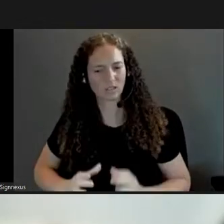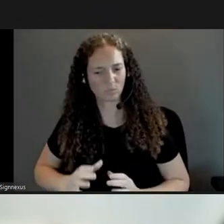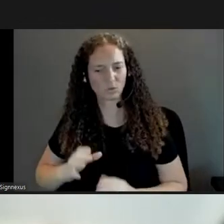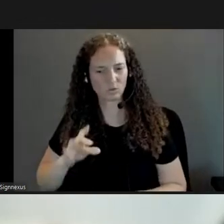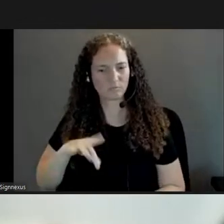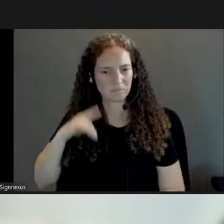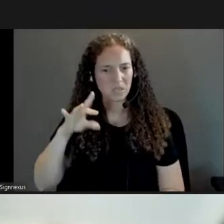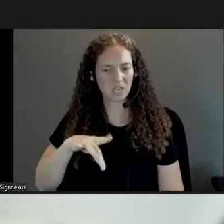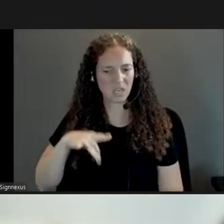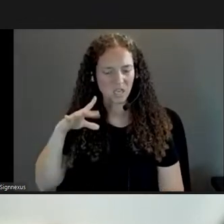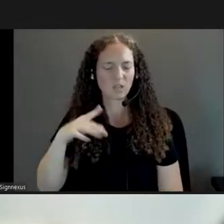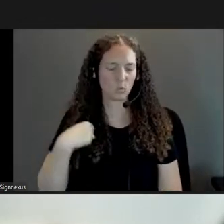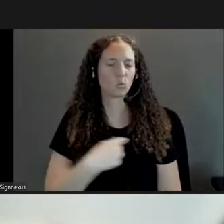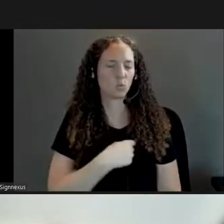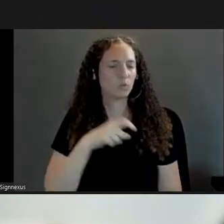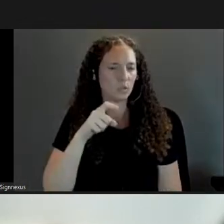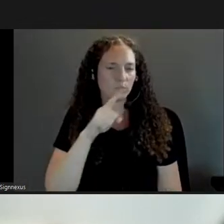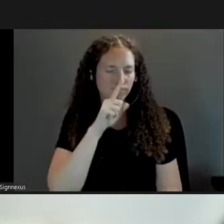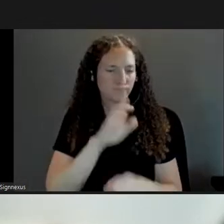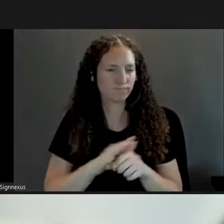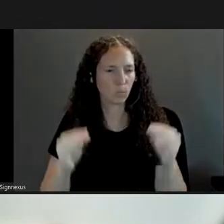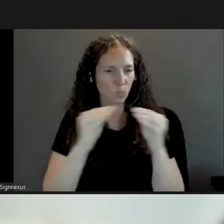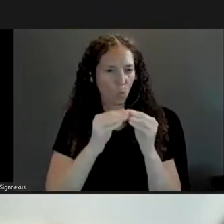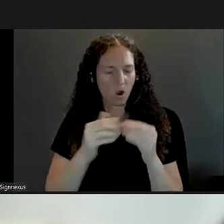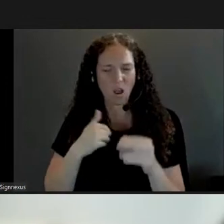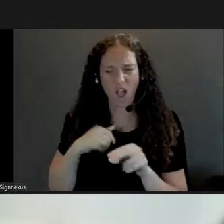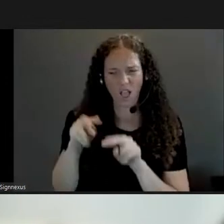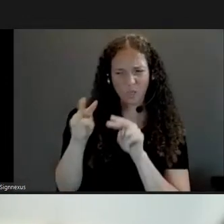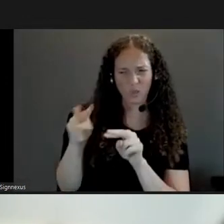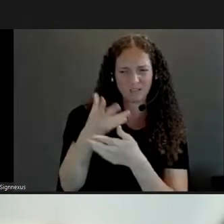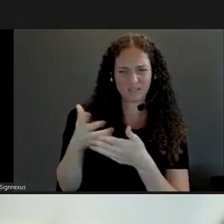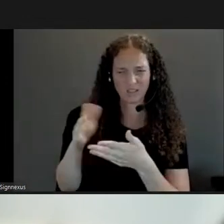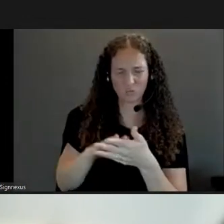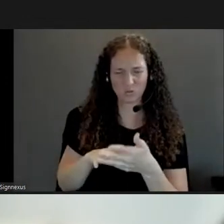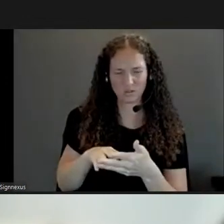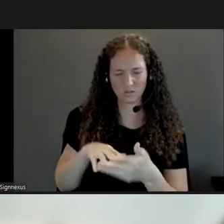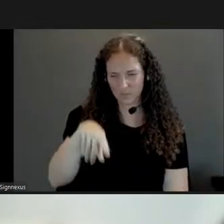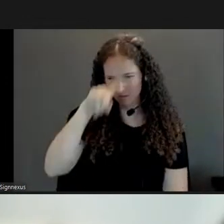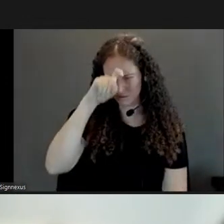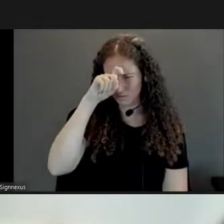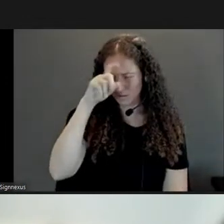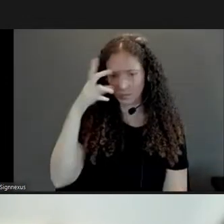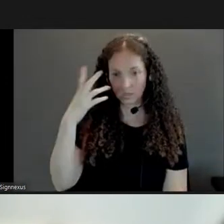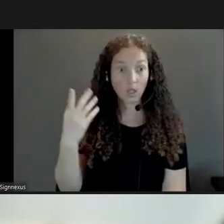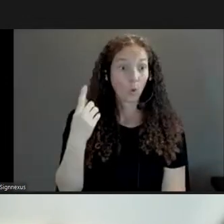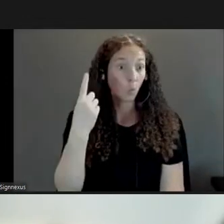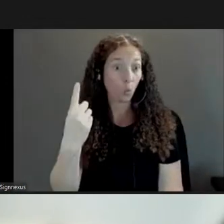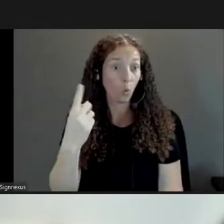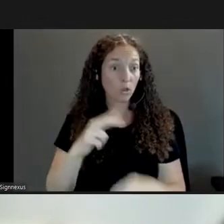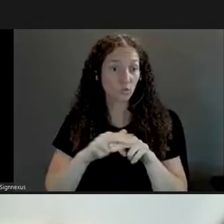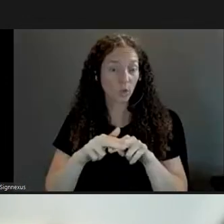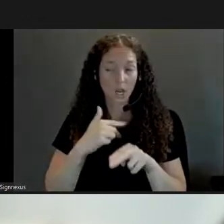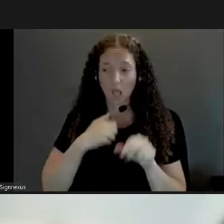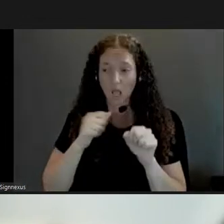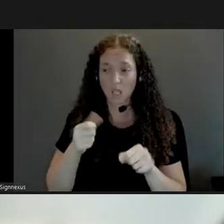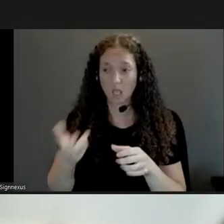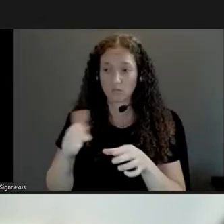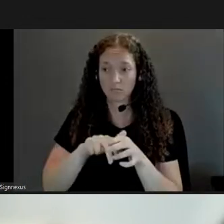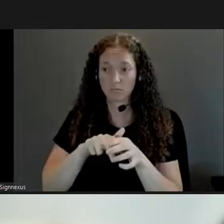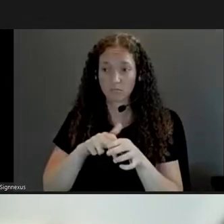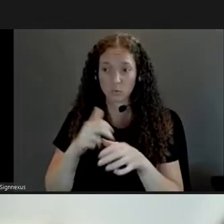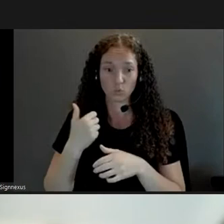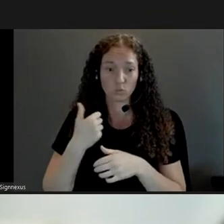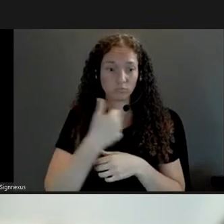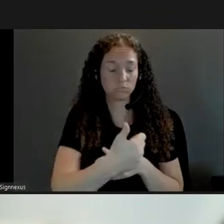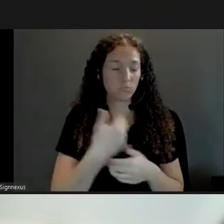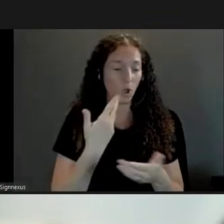look at this proposed schedule, I'm really dumbfounded. There's literally one train I can take to get to work on time, one train, and